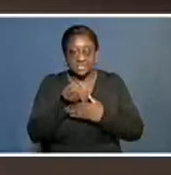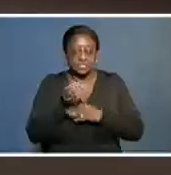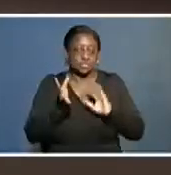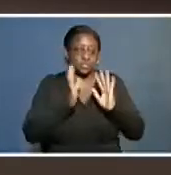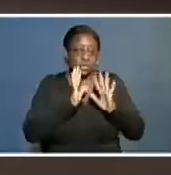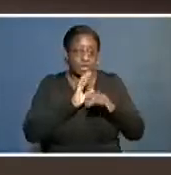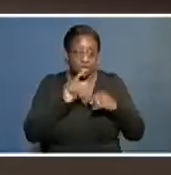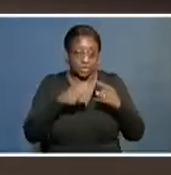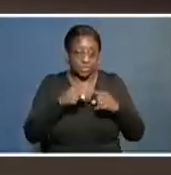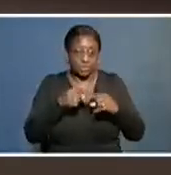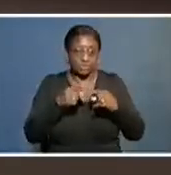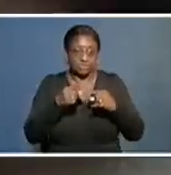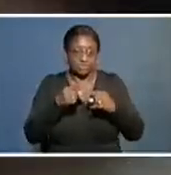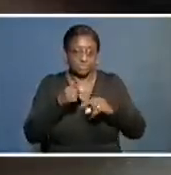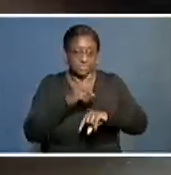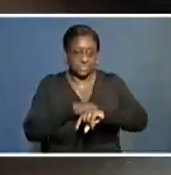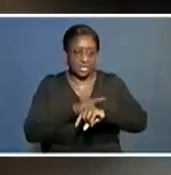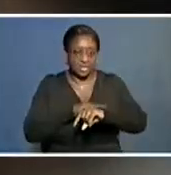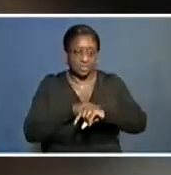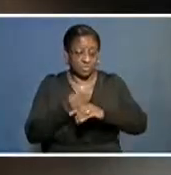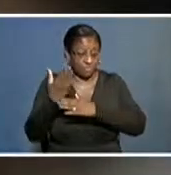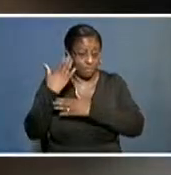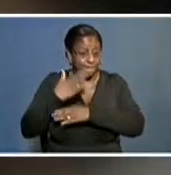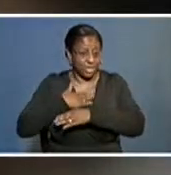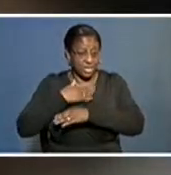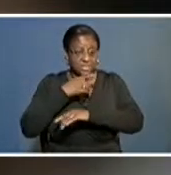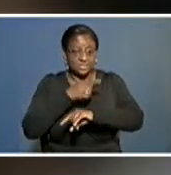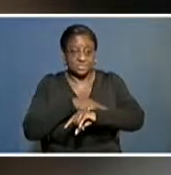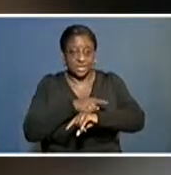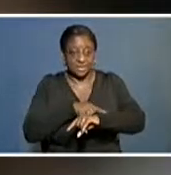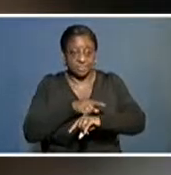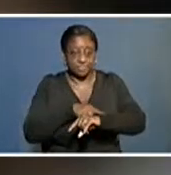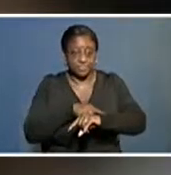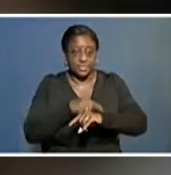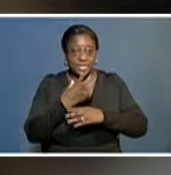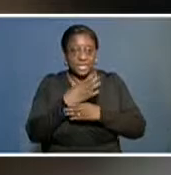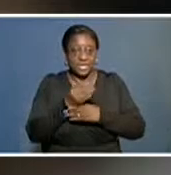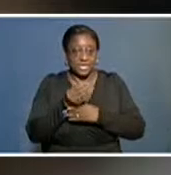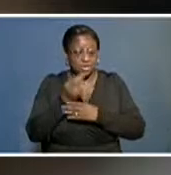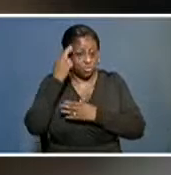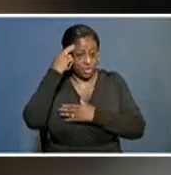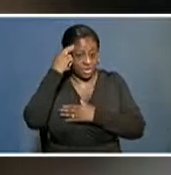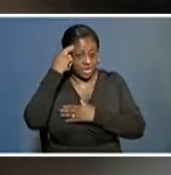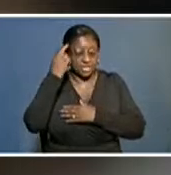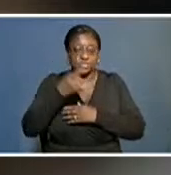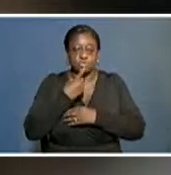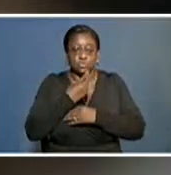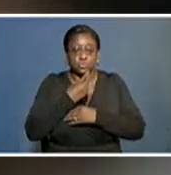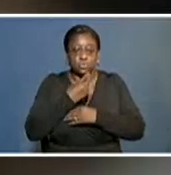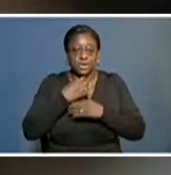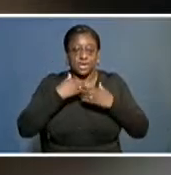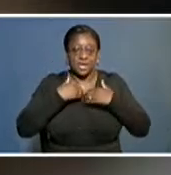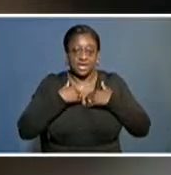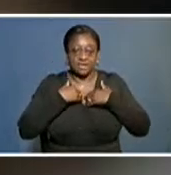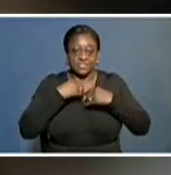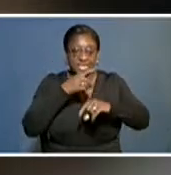for quite some time, way before my time, and so we just want to recognize someone who contributed their